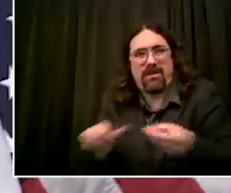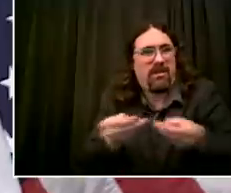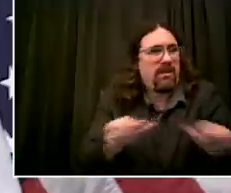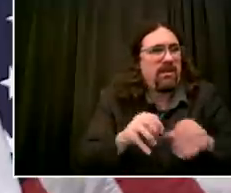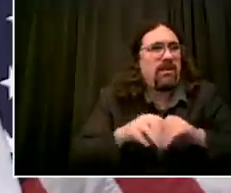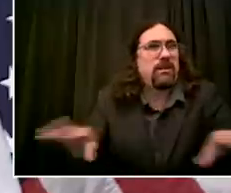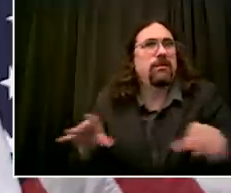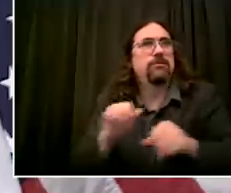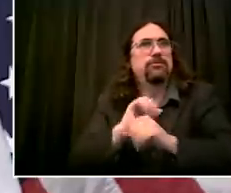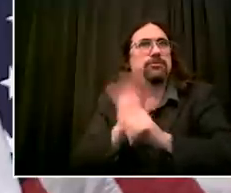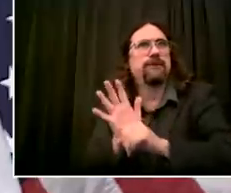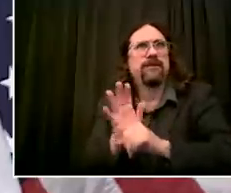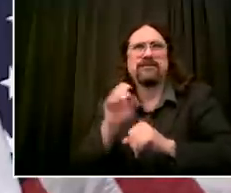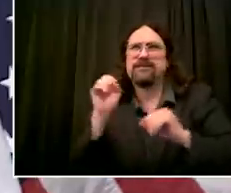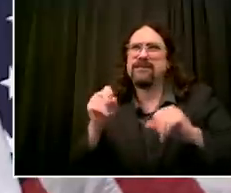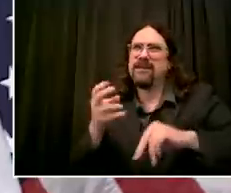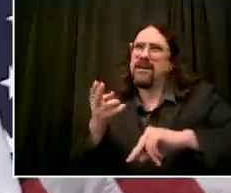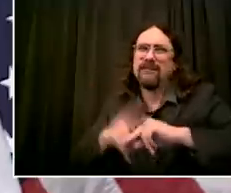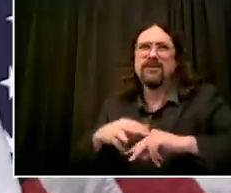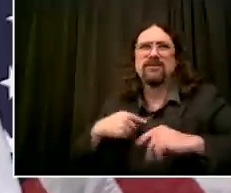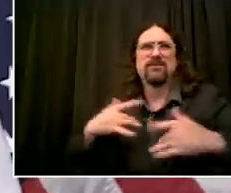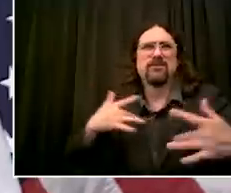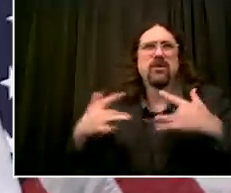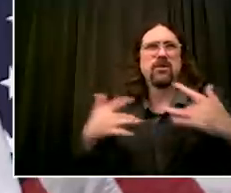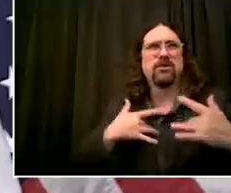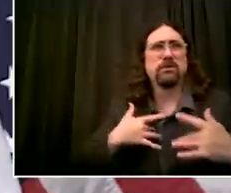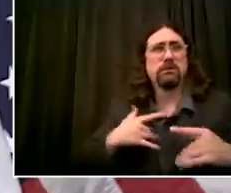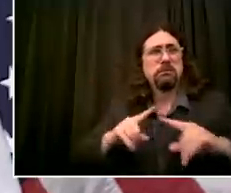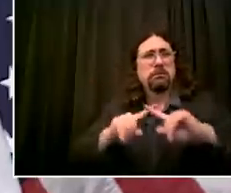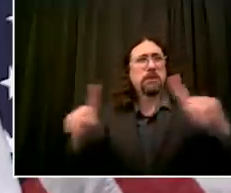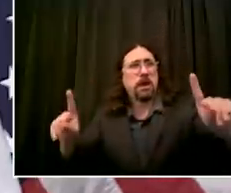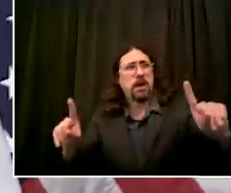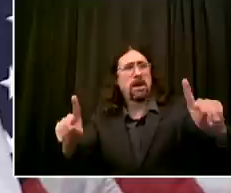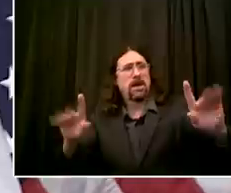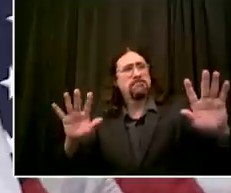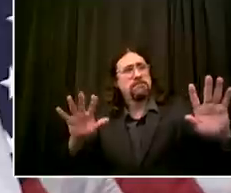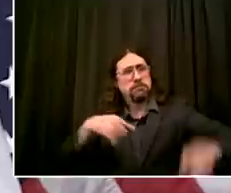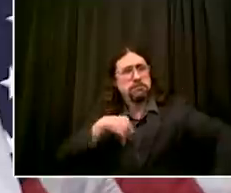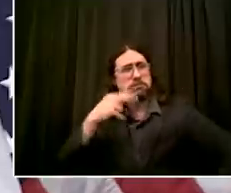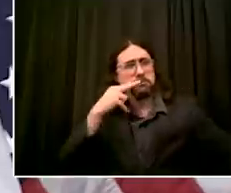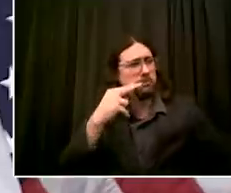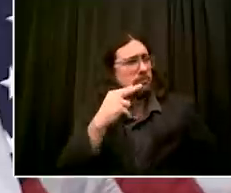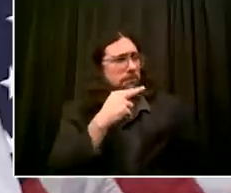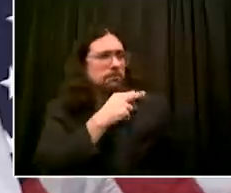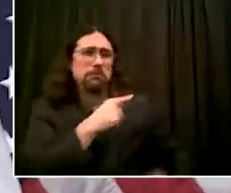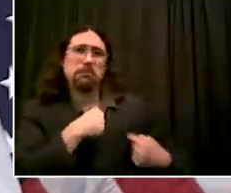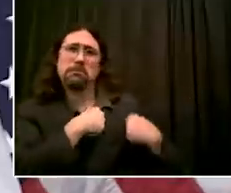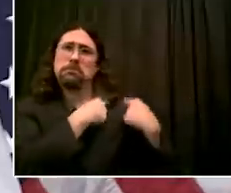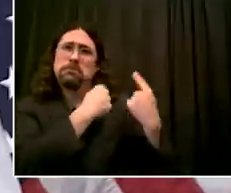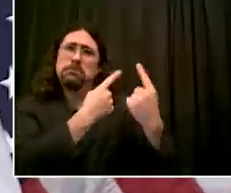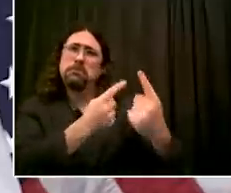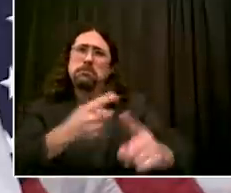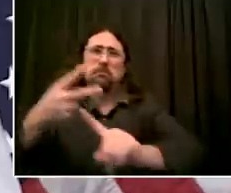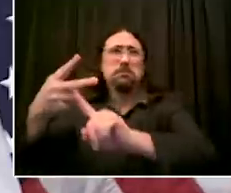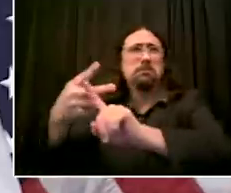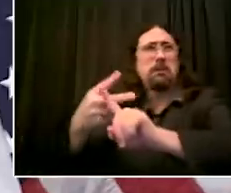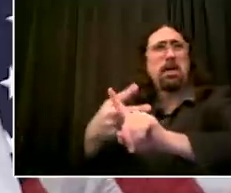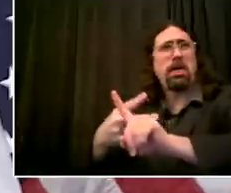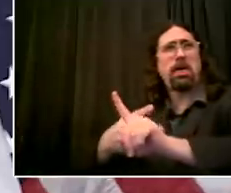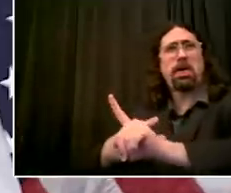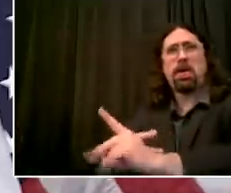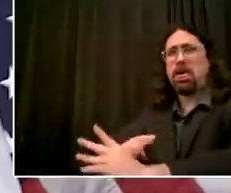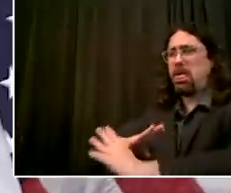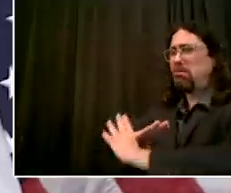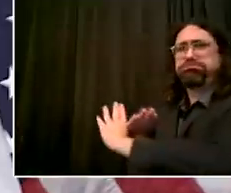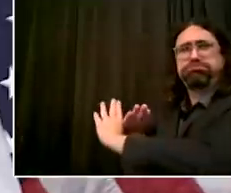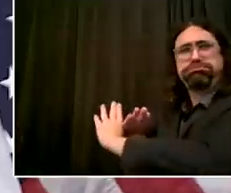back. And on top of that, the test and trace, as you heard earlier, is coming on very, very strong, which is going to be a real strategic